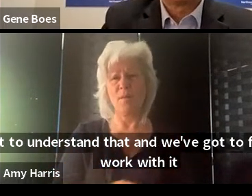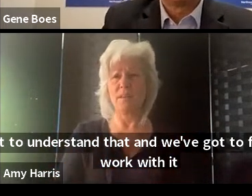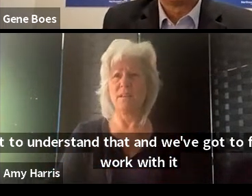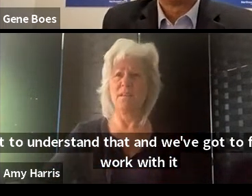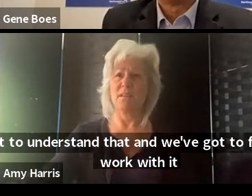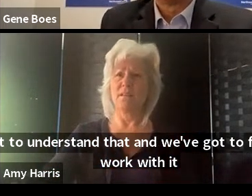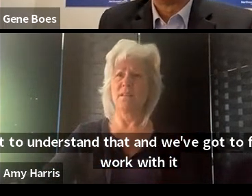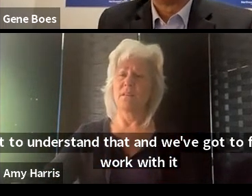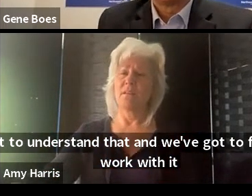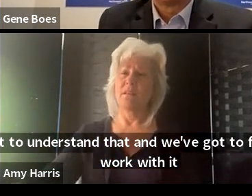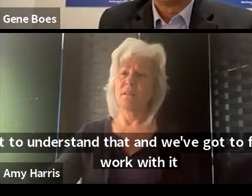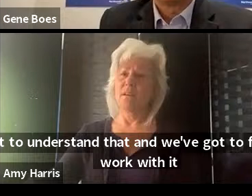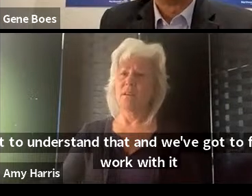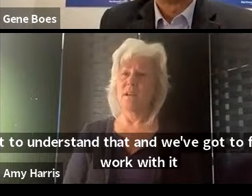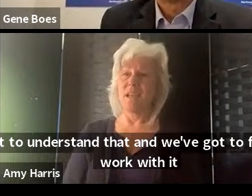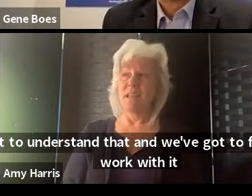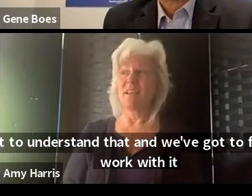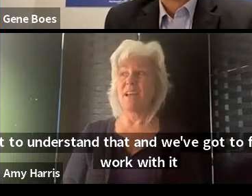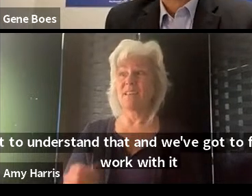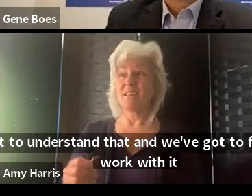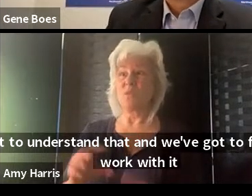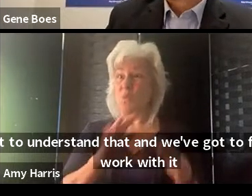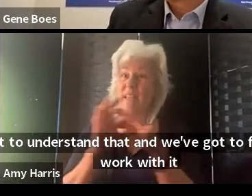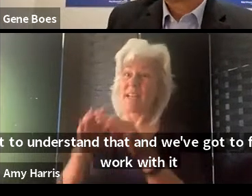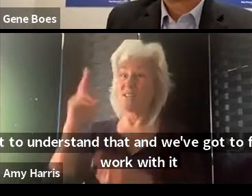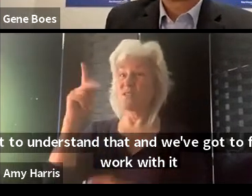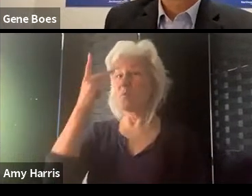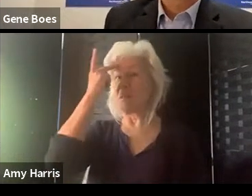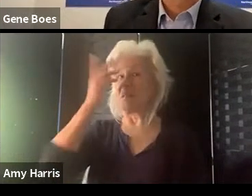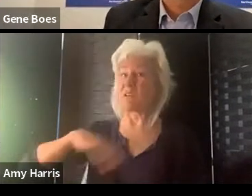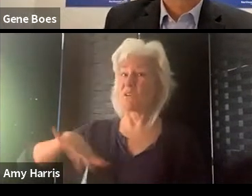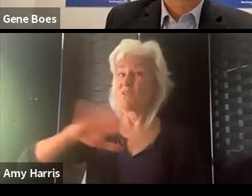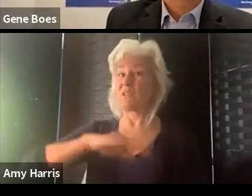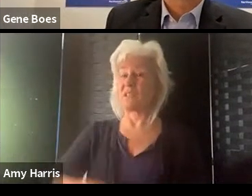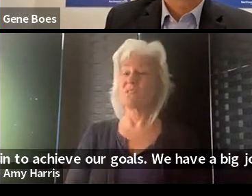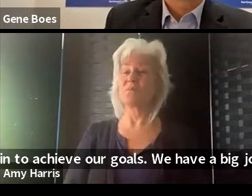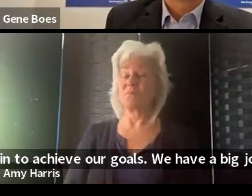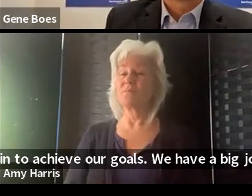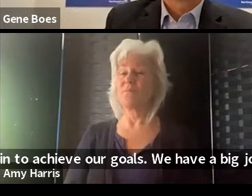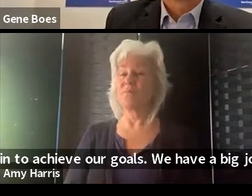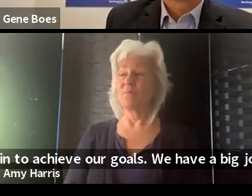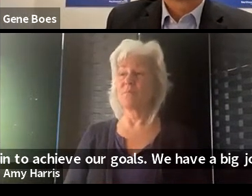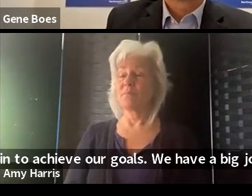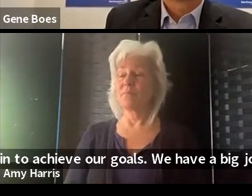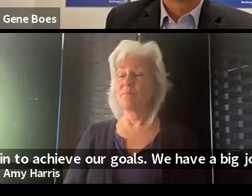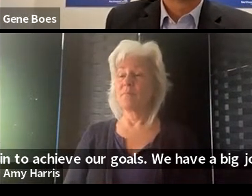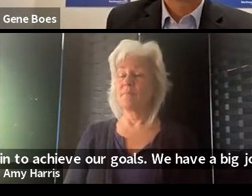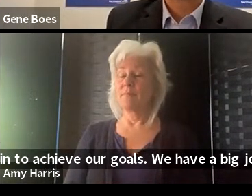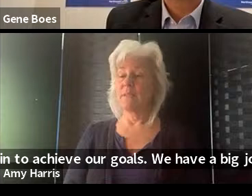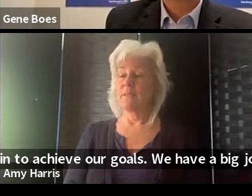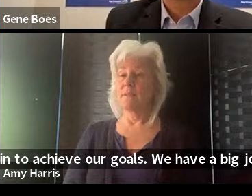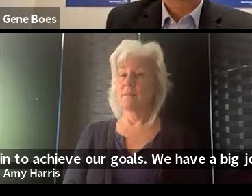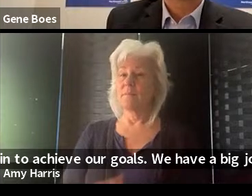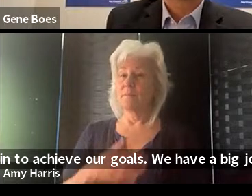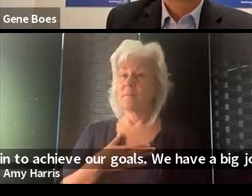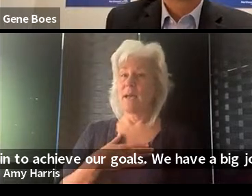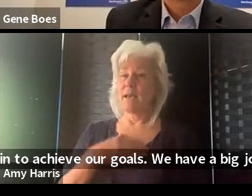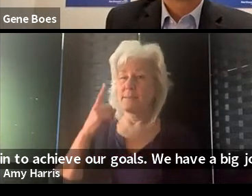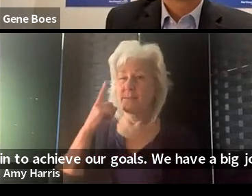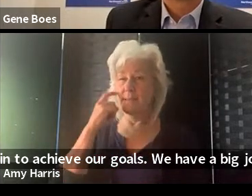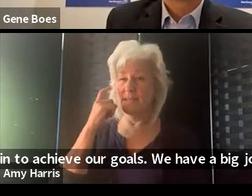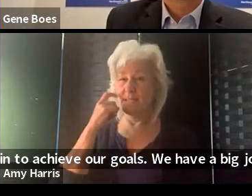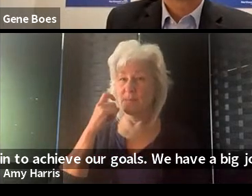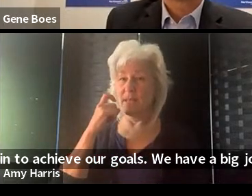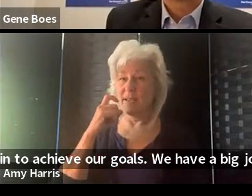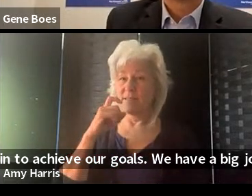And a lot of us is in the political field. And I suspect that Governor Evans